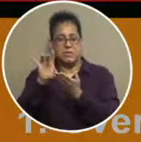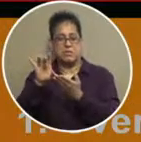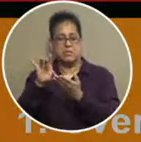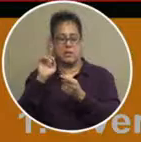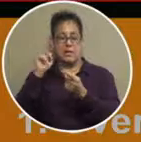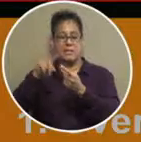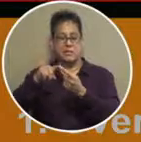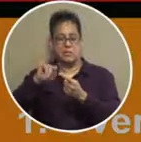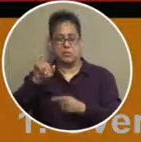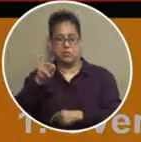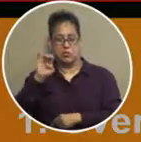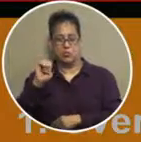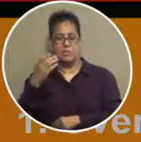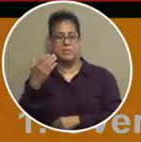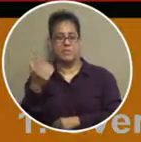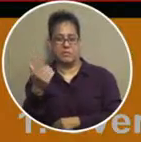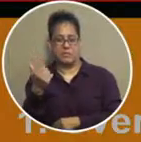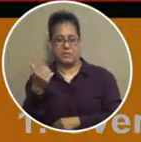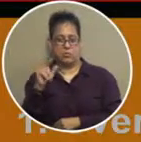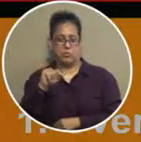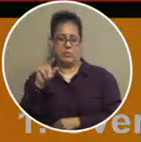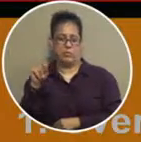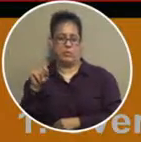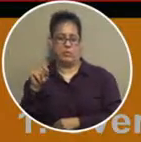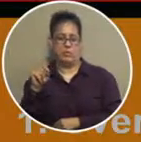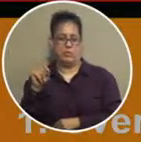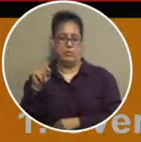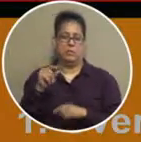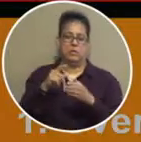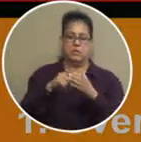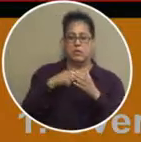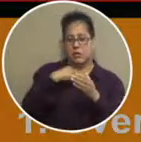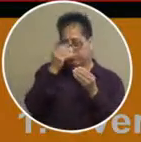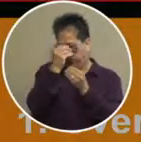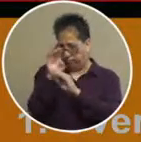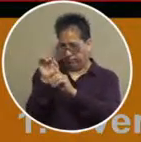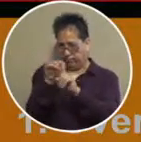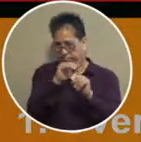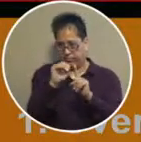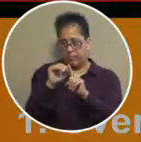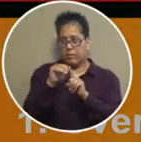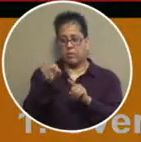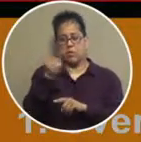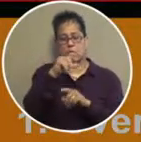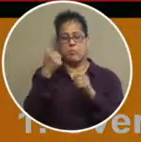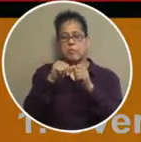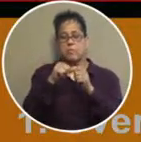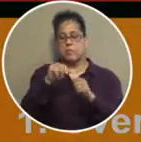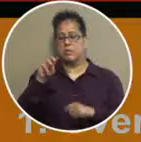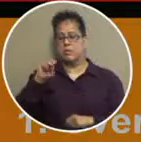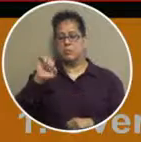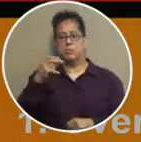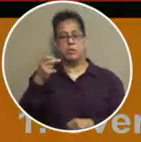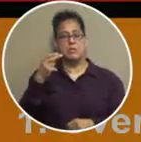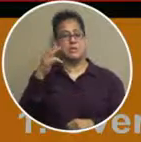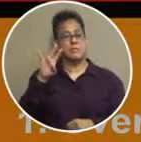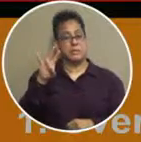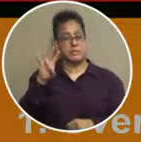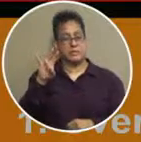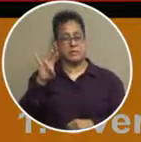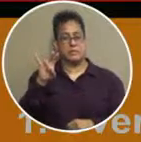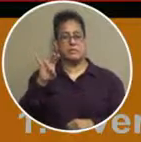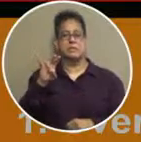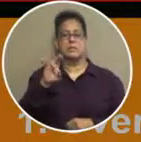place until June 15th of 2020. What I wanted to remind council is you all will recall that in March 17th, and then you have